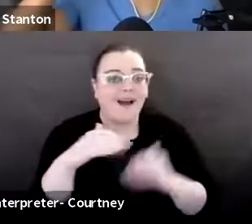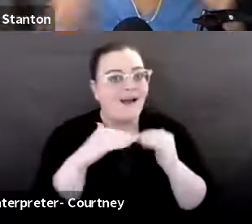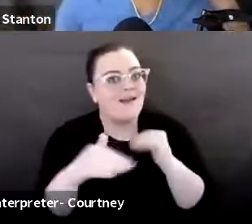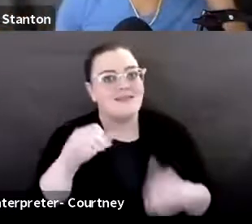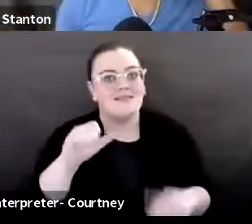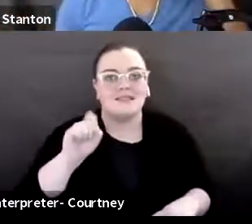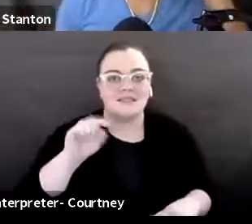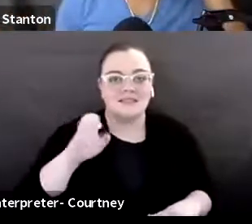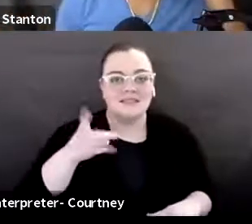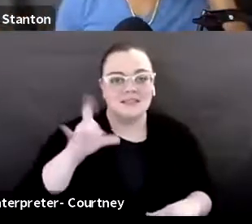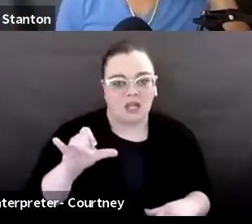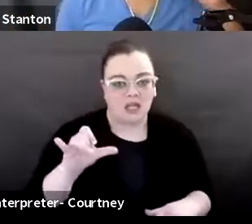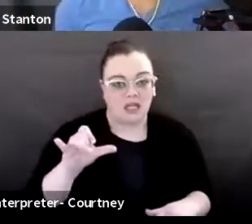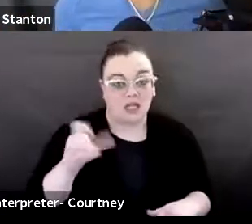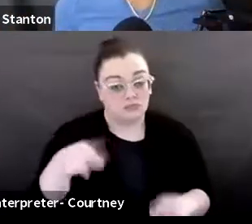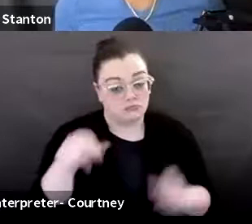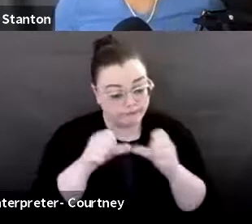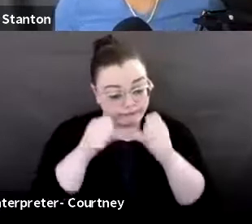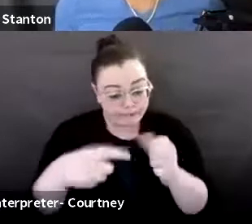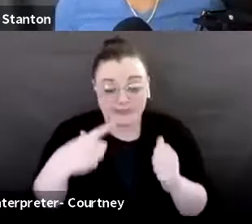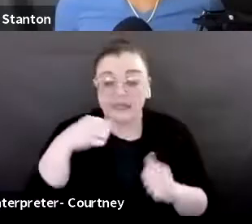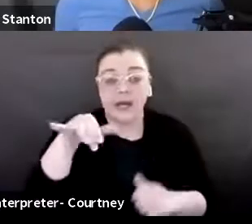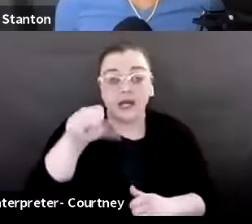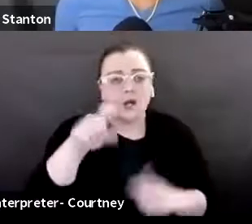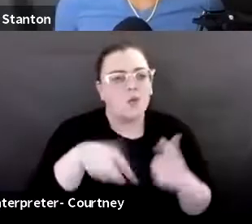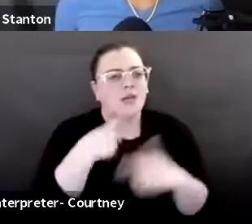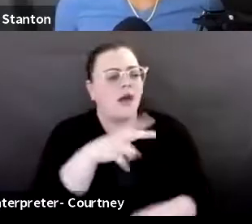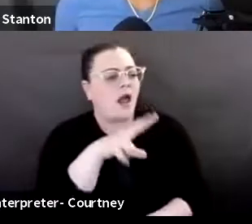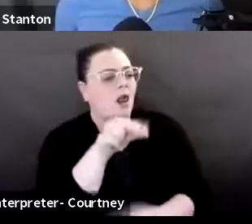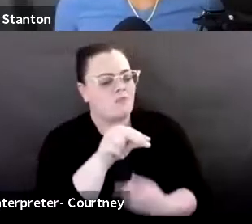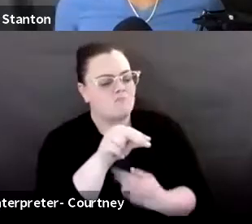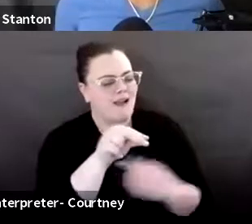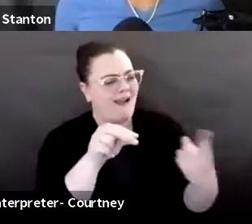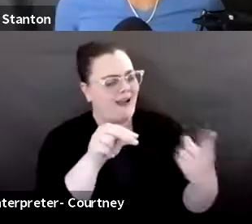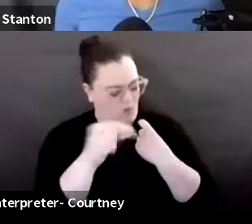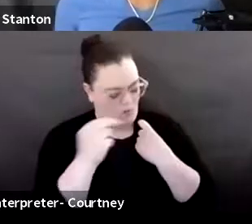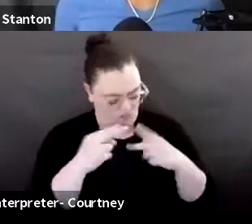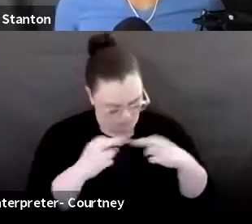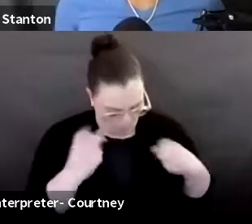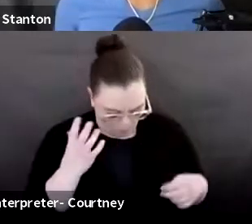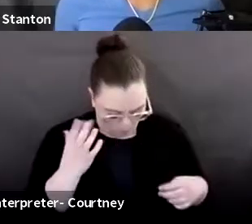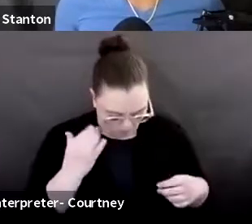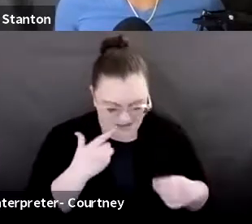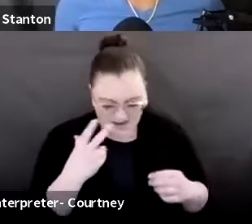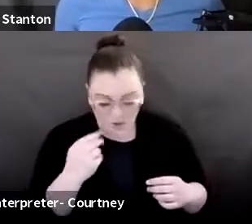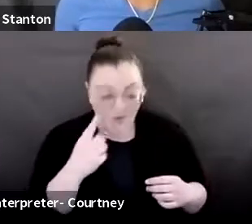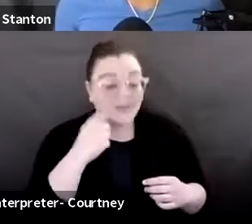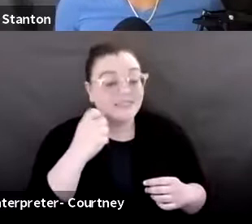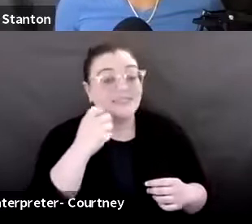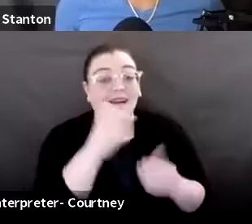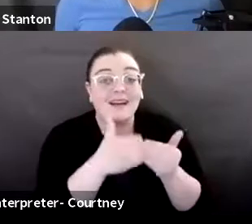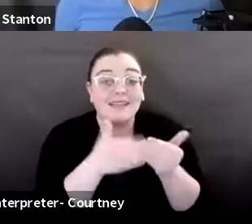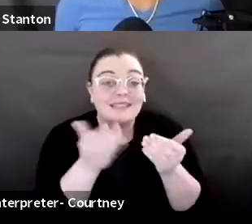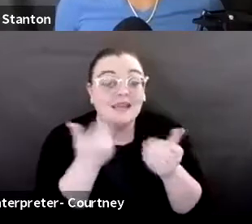everything. The moment that you say no to something, ask yourself why you're saying no to it, right? Is it because it's inconvenient? You